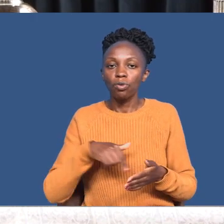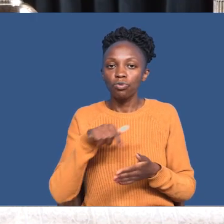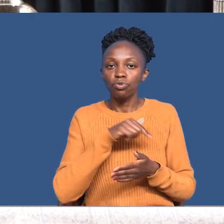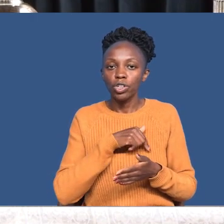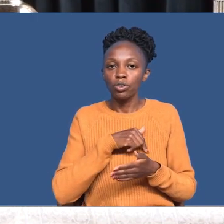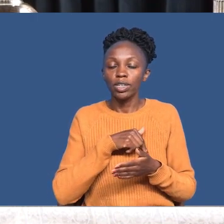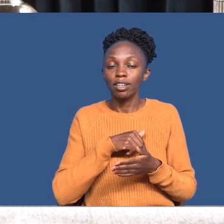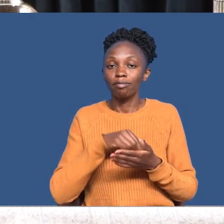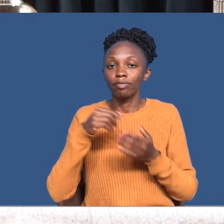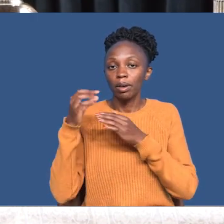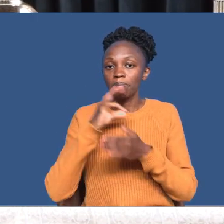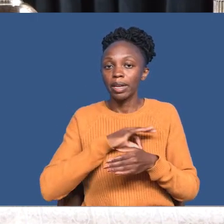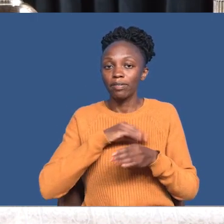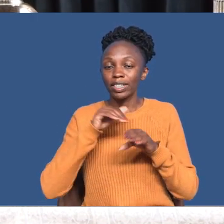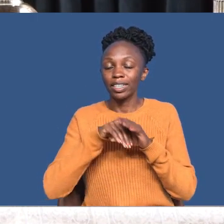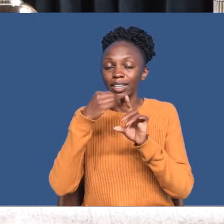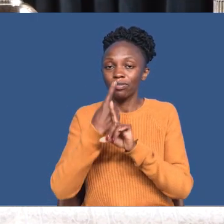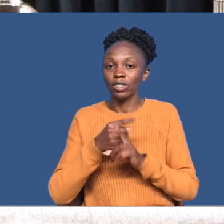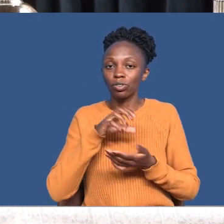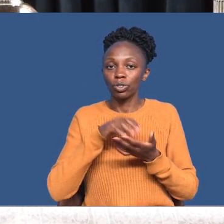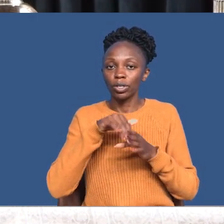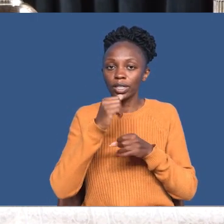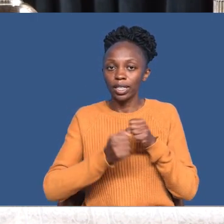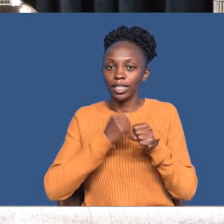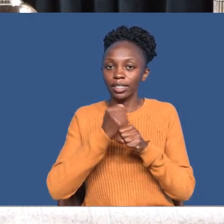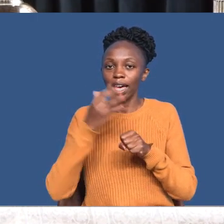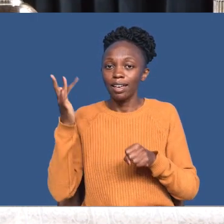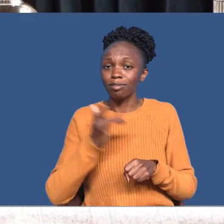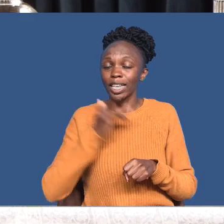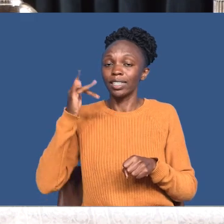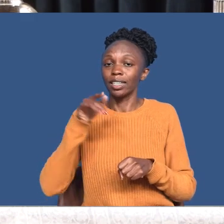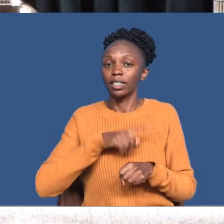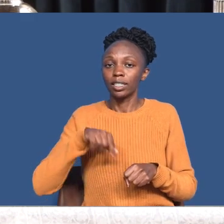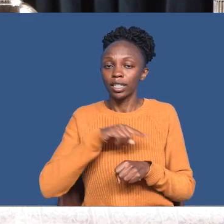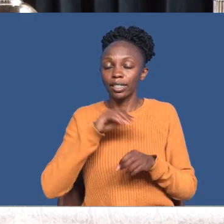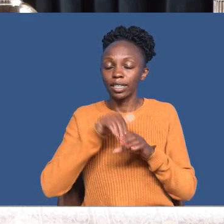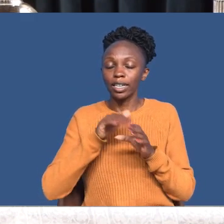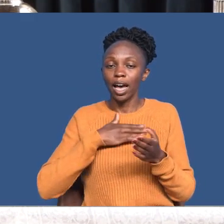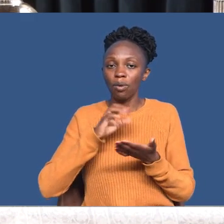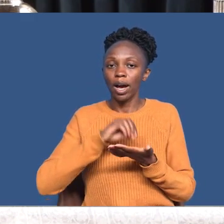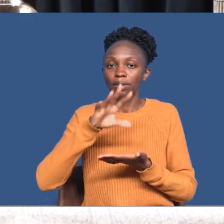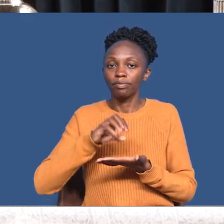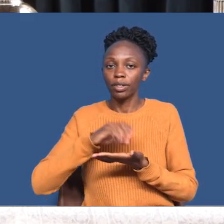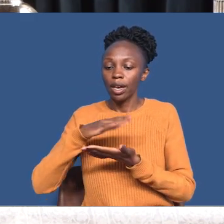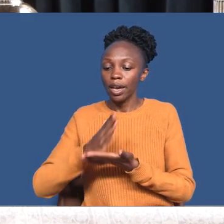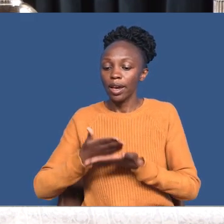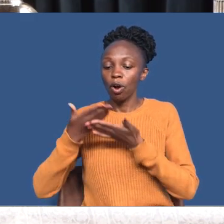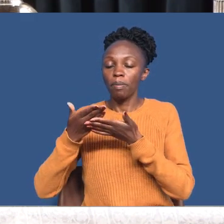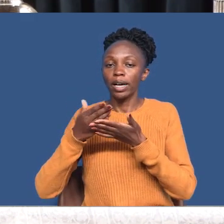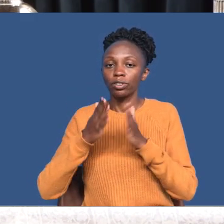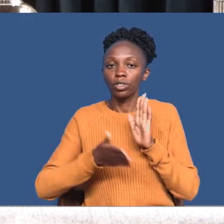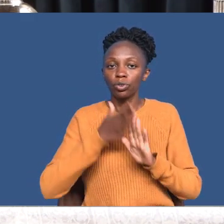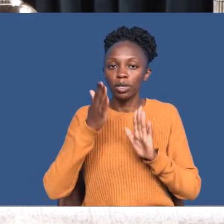in any situation this year, sensitize us with the power of the Holy Spirit. Help us to be quick